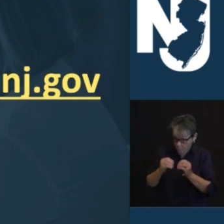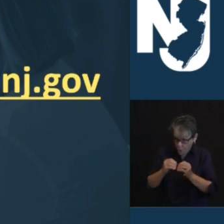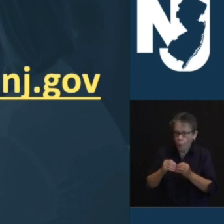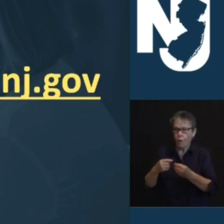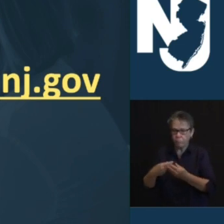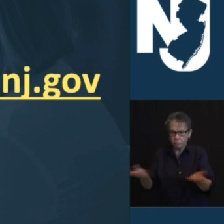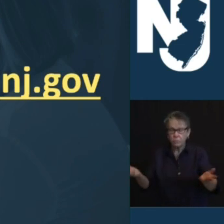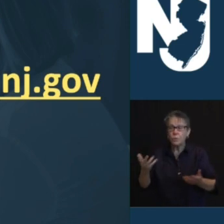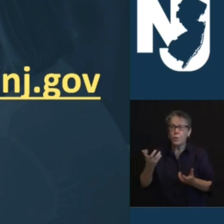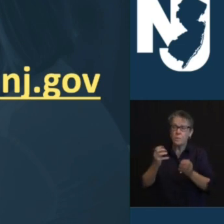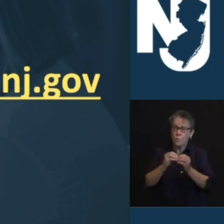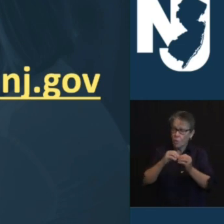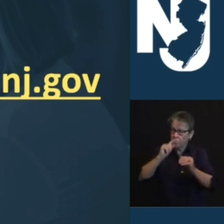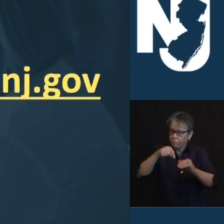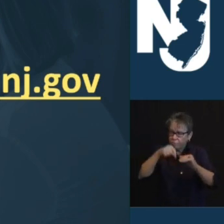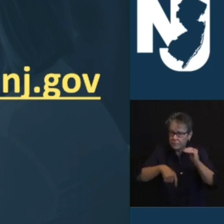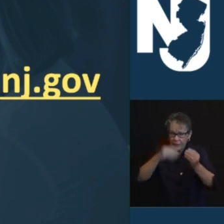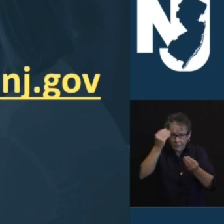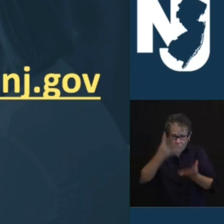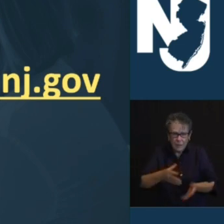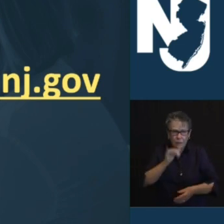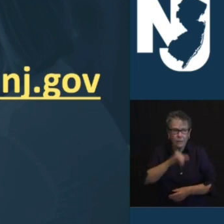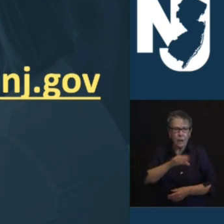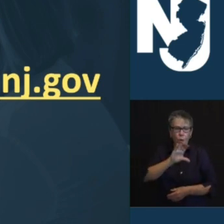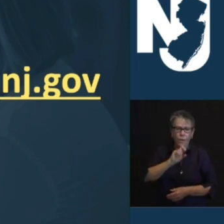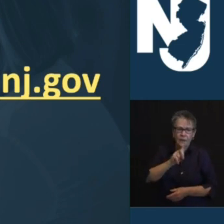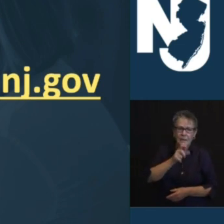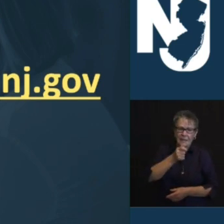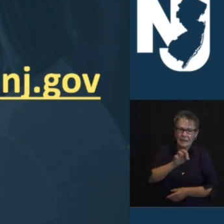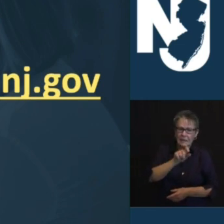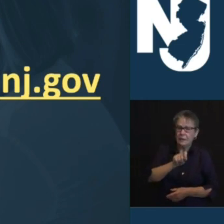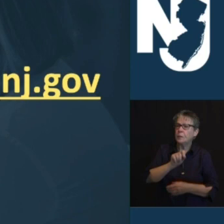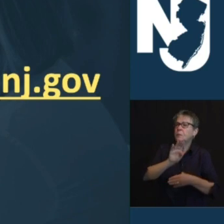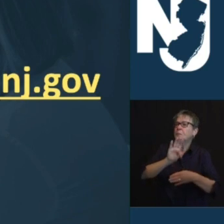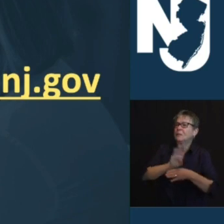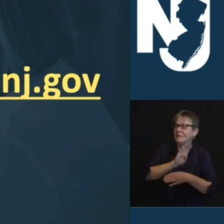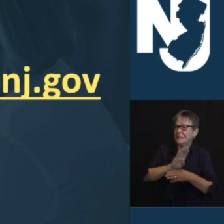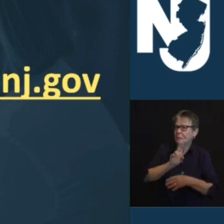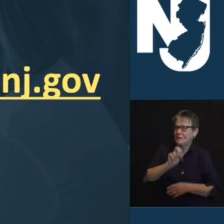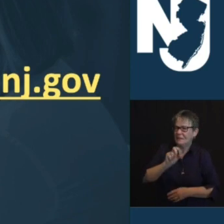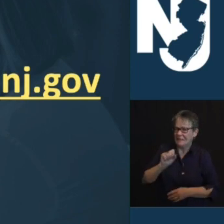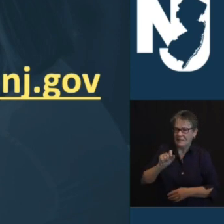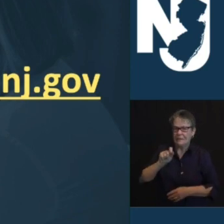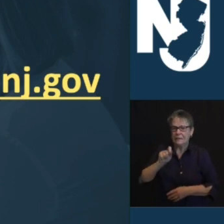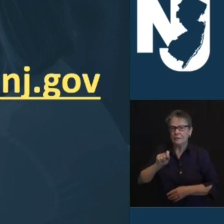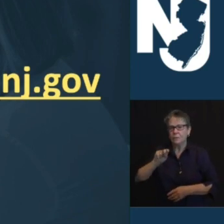the NJ EDA's COVID-19 response, go check them out at